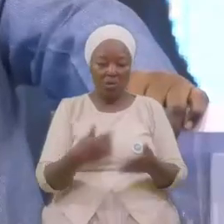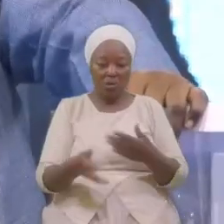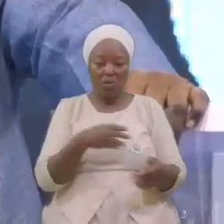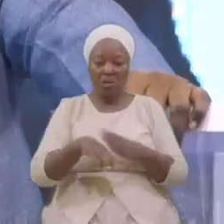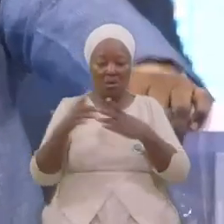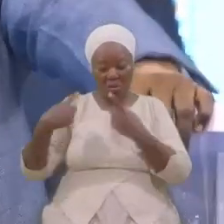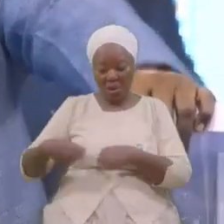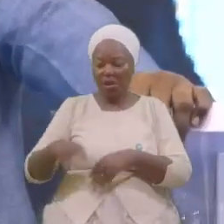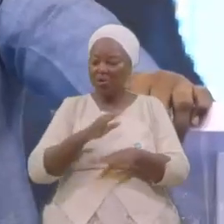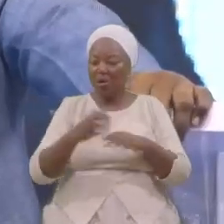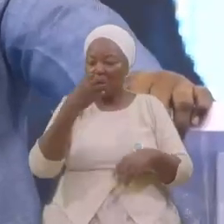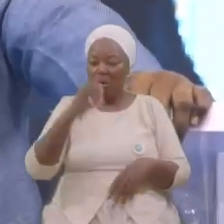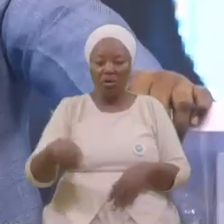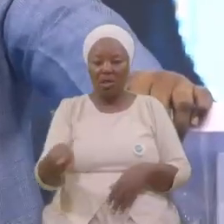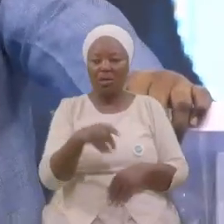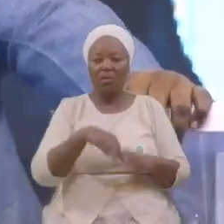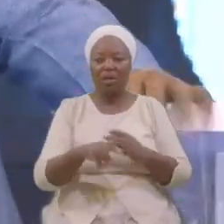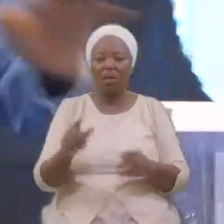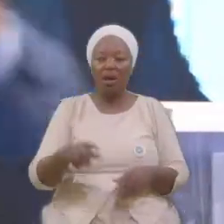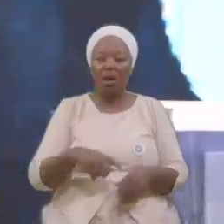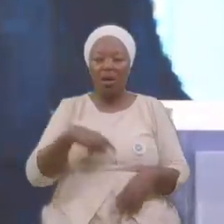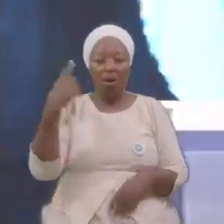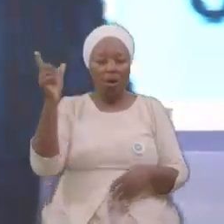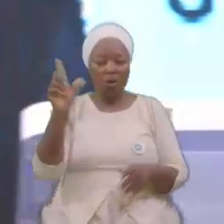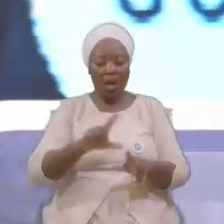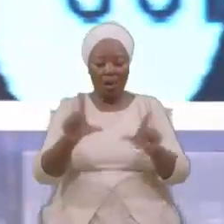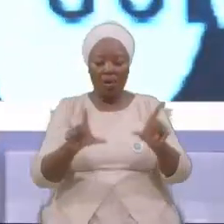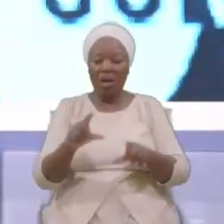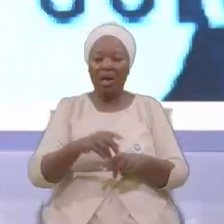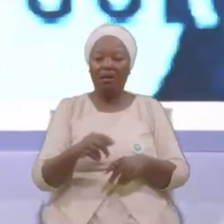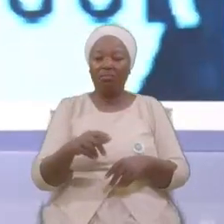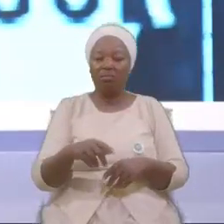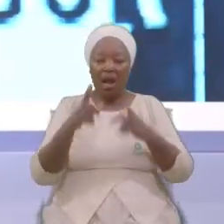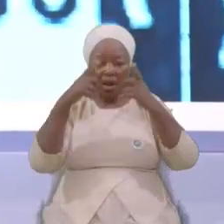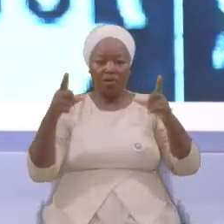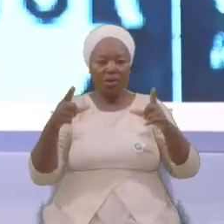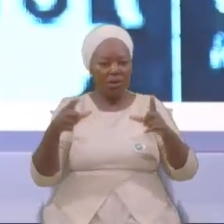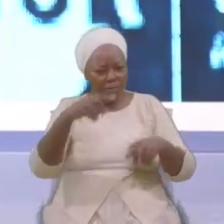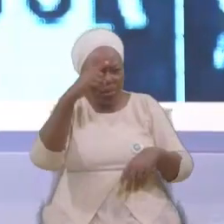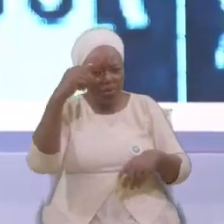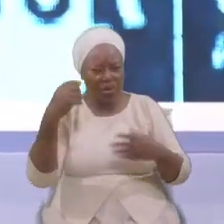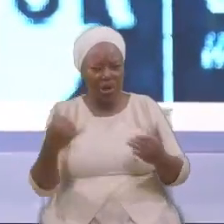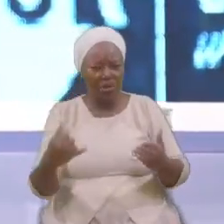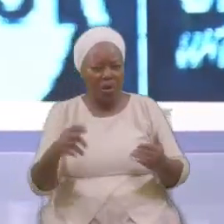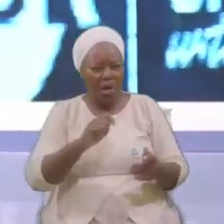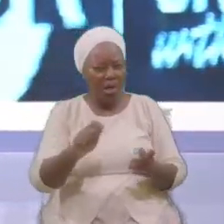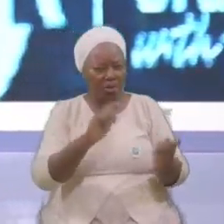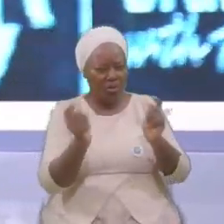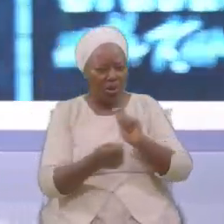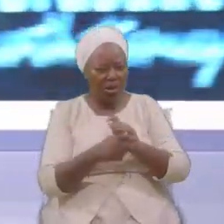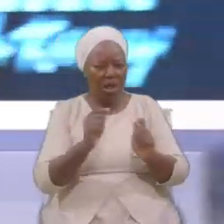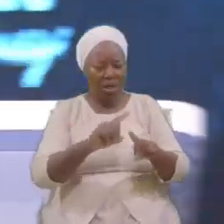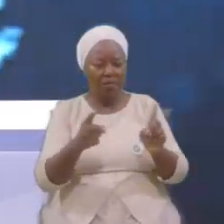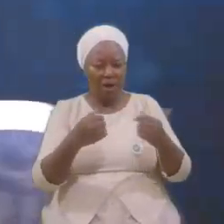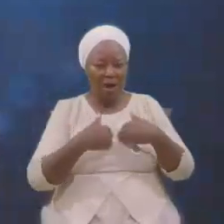them in the local language, because now a change, a difference has